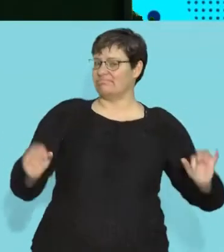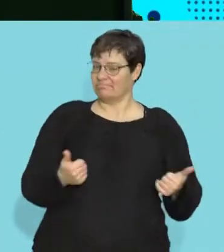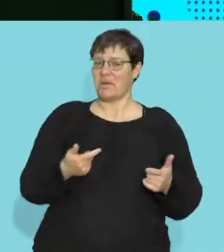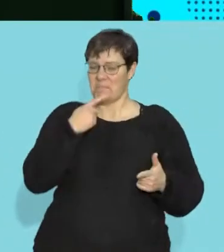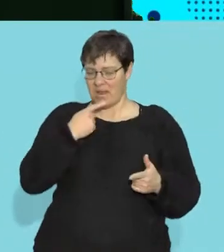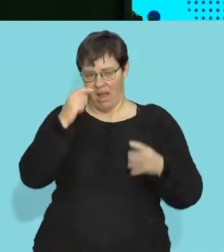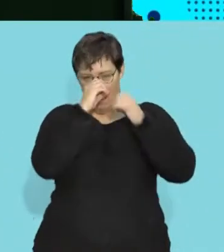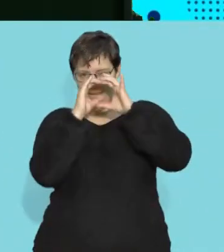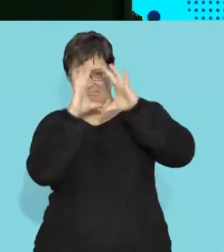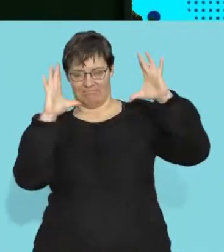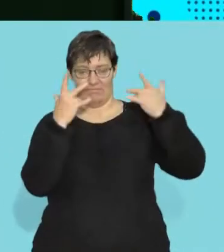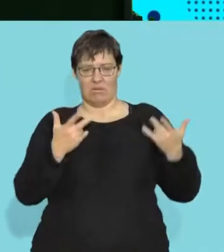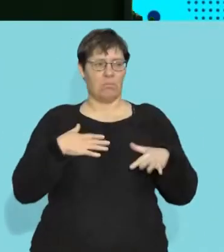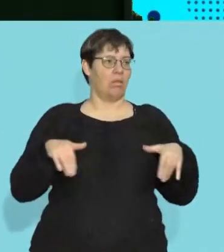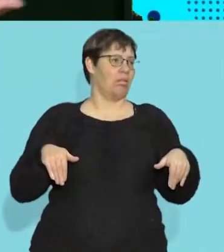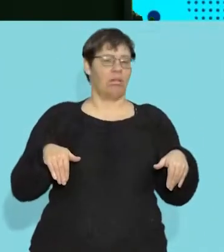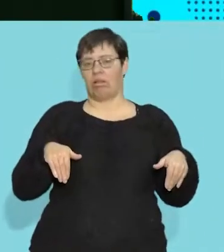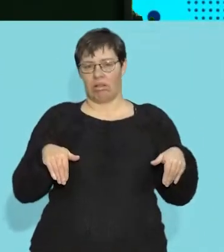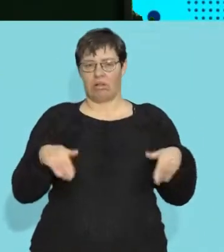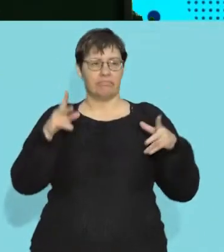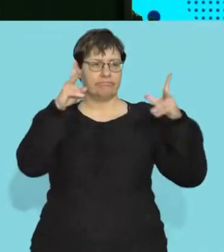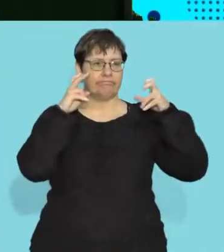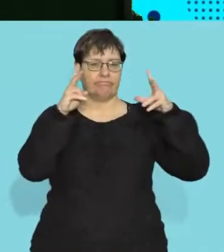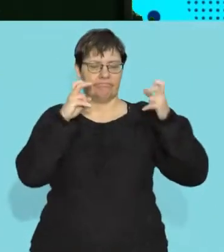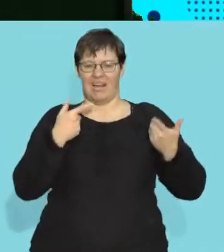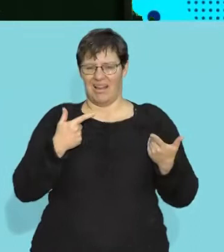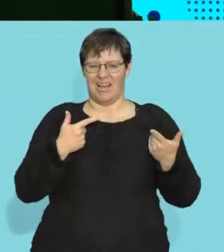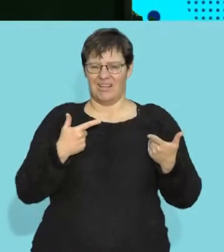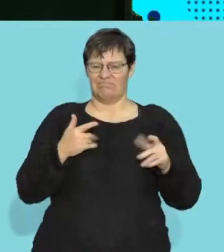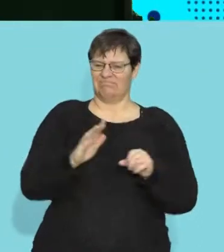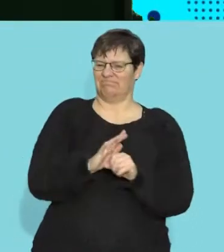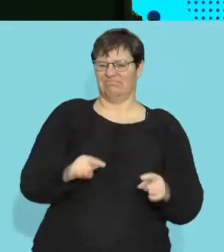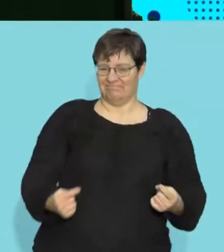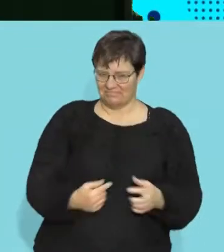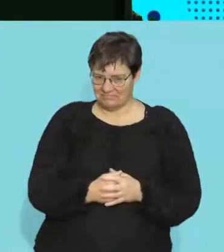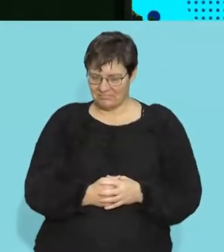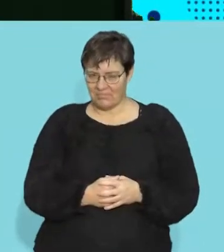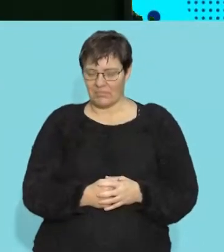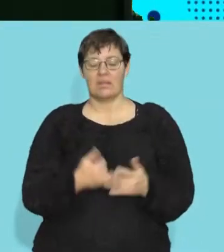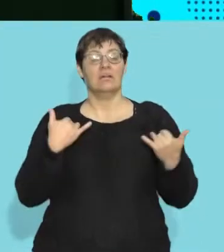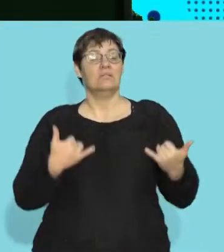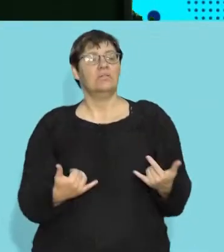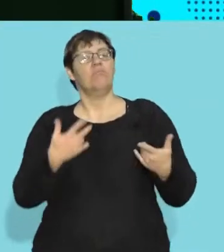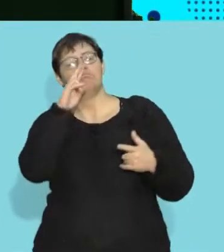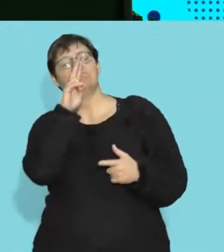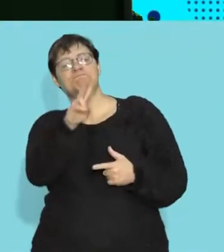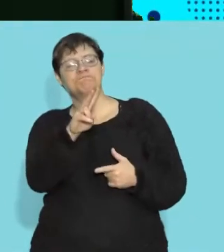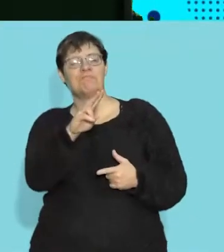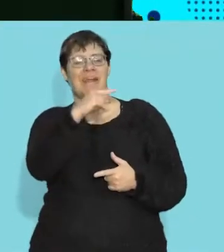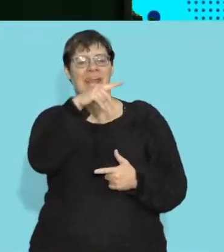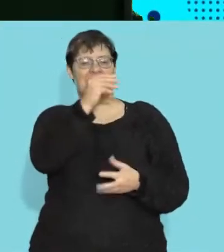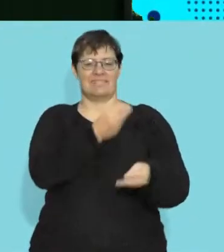us more productive rather than sitting there and just taking everything in. We're looking at this whole concept of